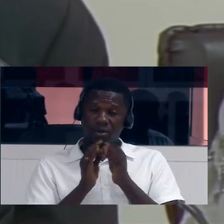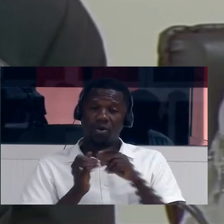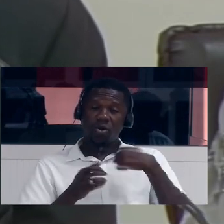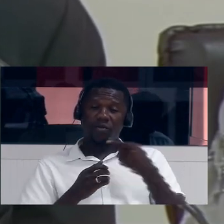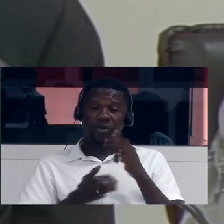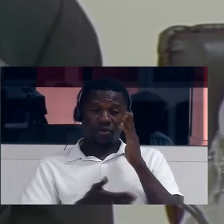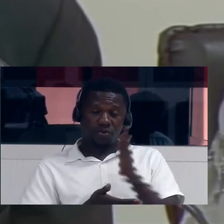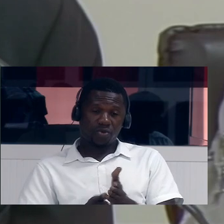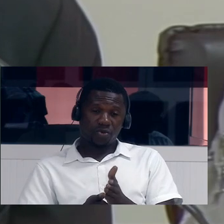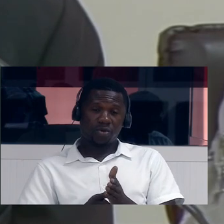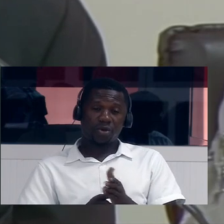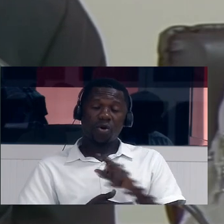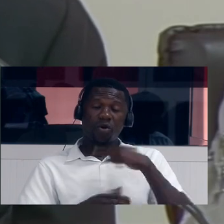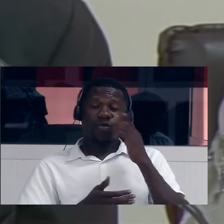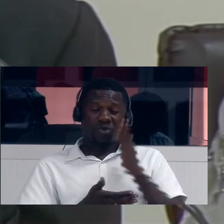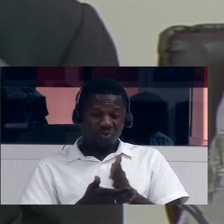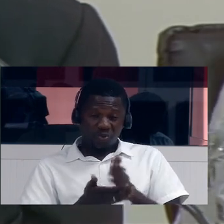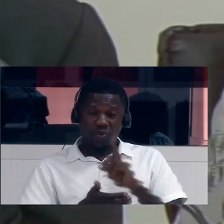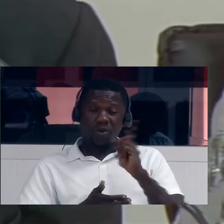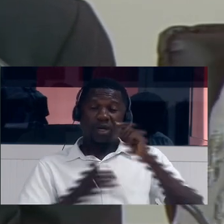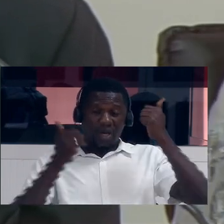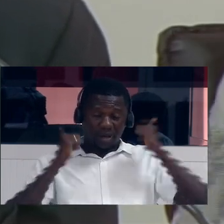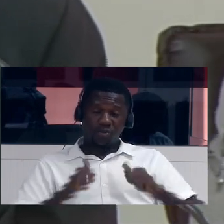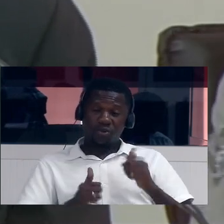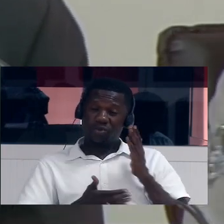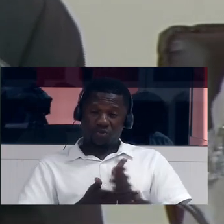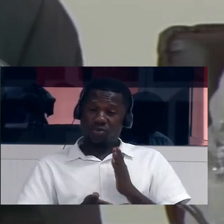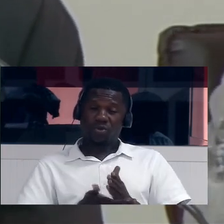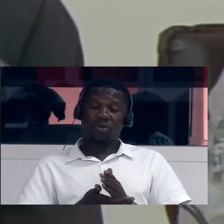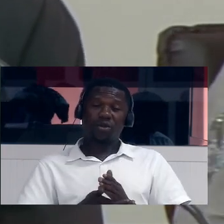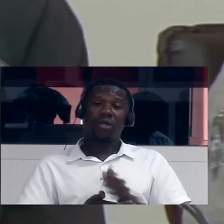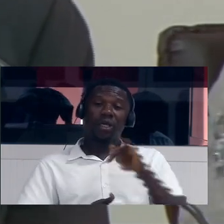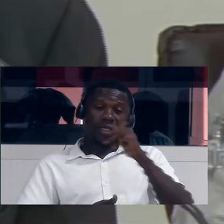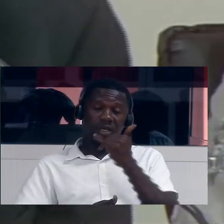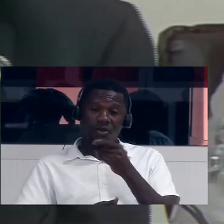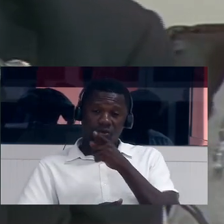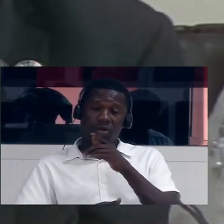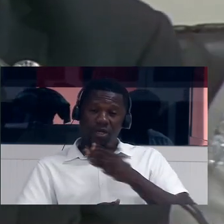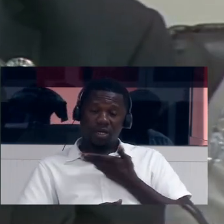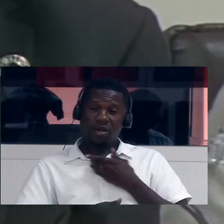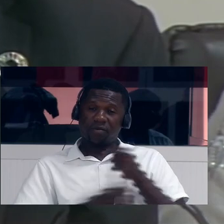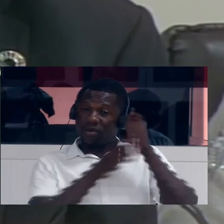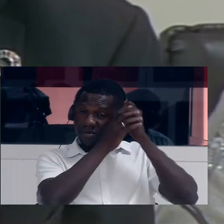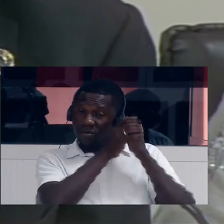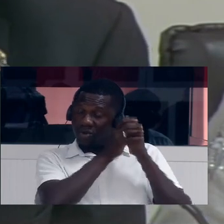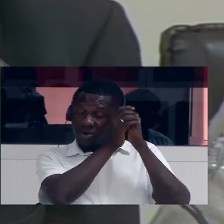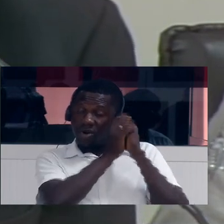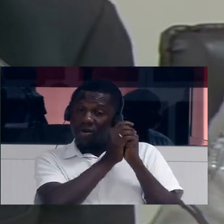of the truth of exactly what has really happened. Yes, you can have an umbrella